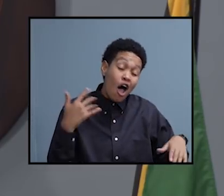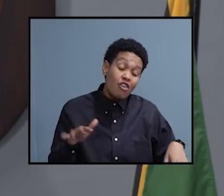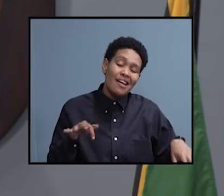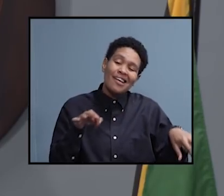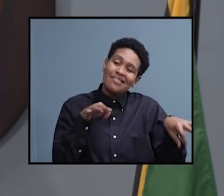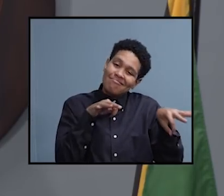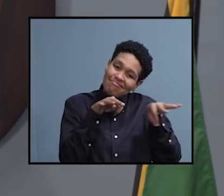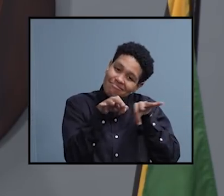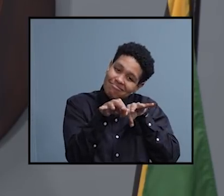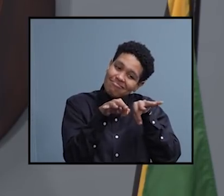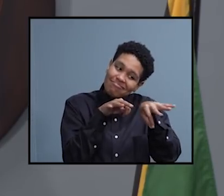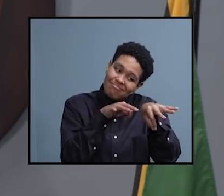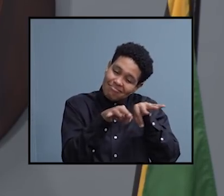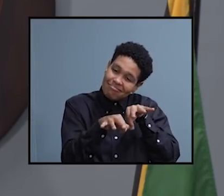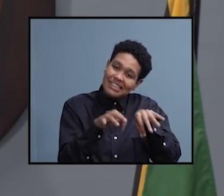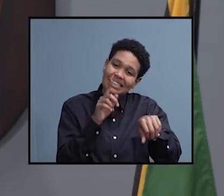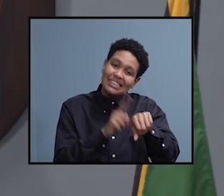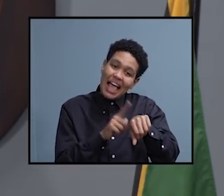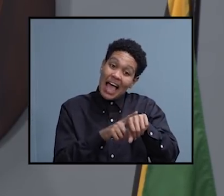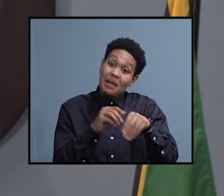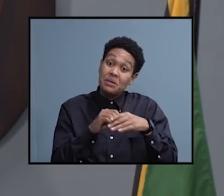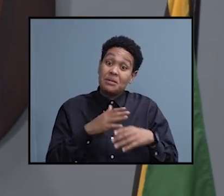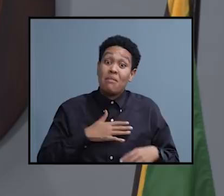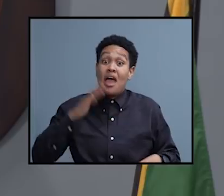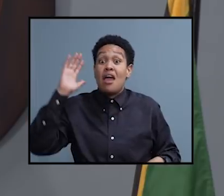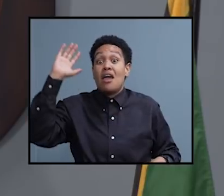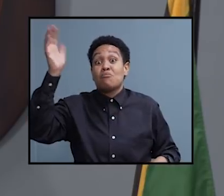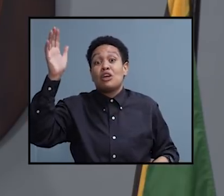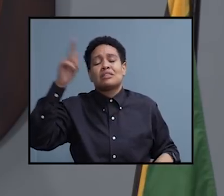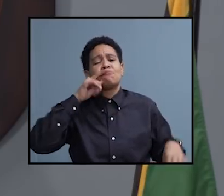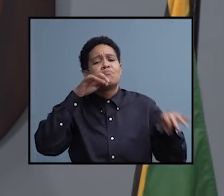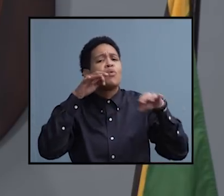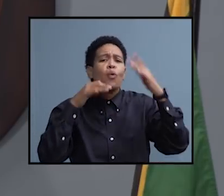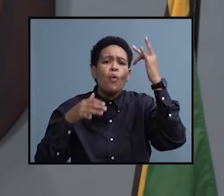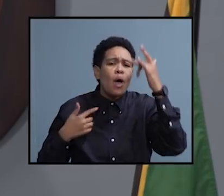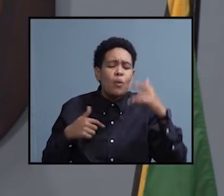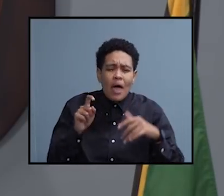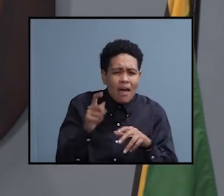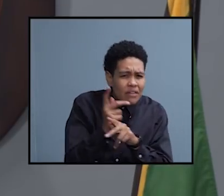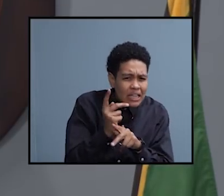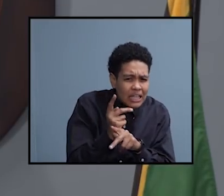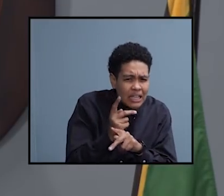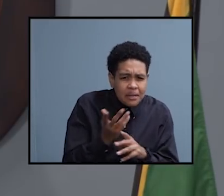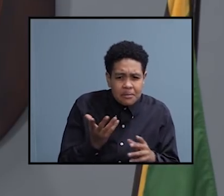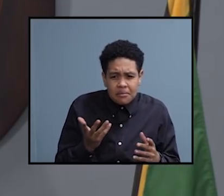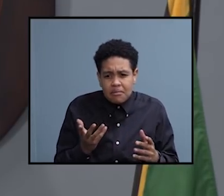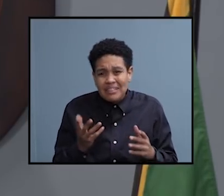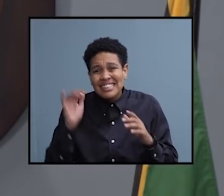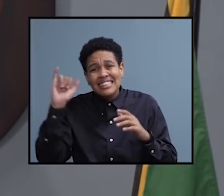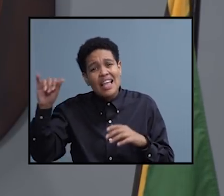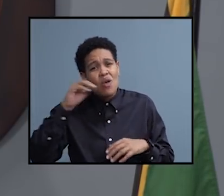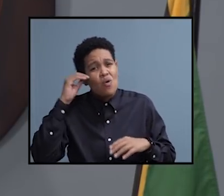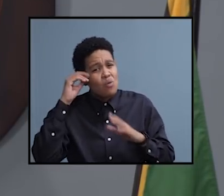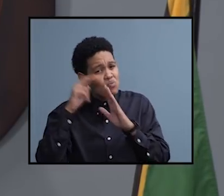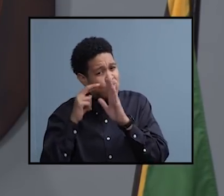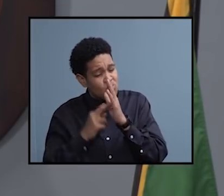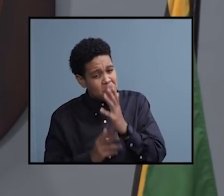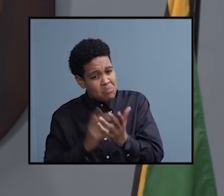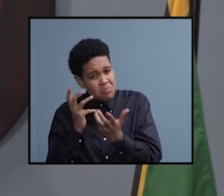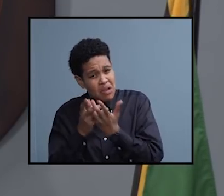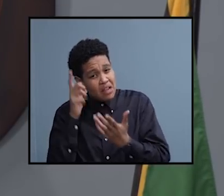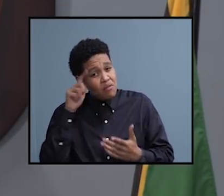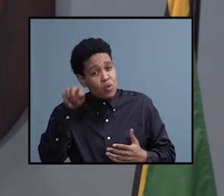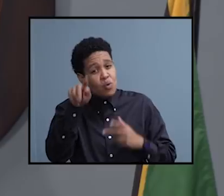extensive period of time in my presentation explaining why we have to keep the stay-at-home orders for those